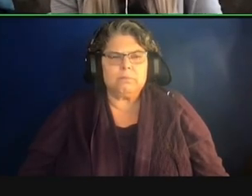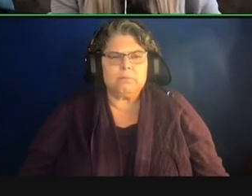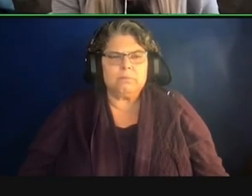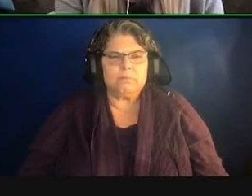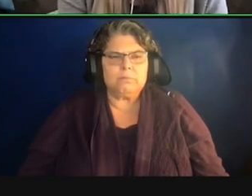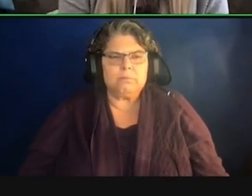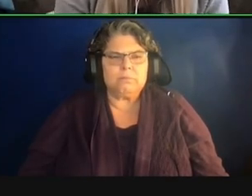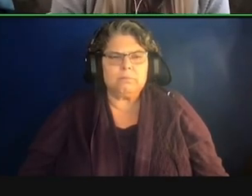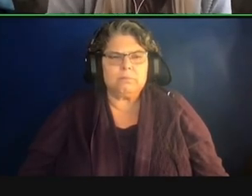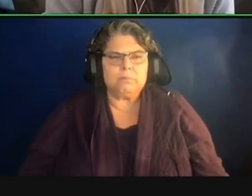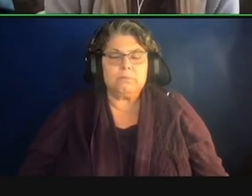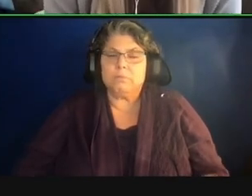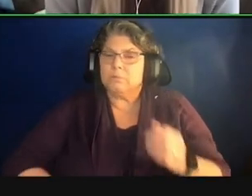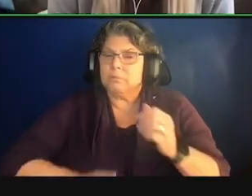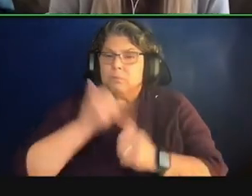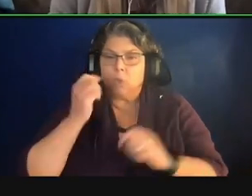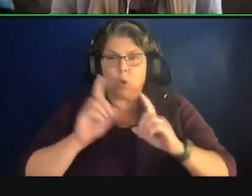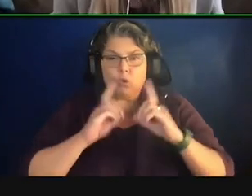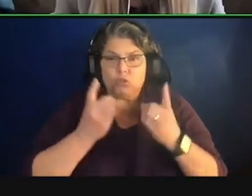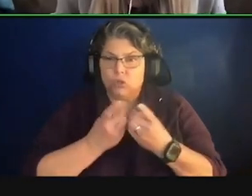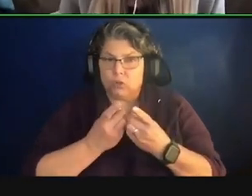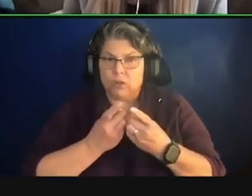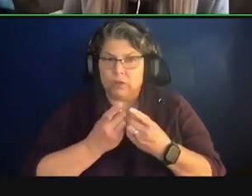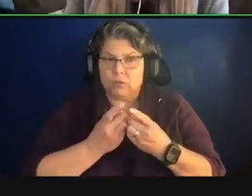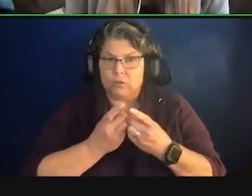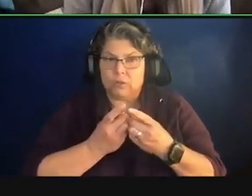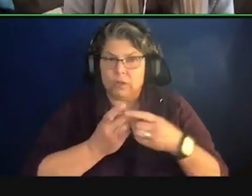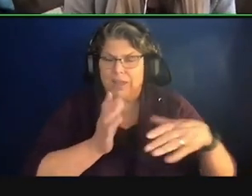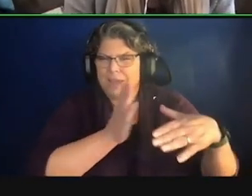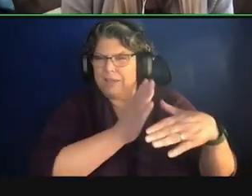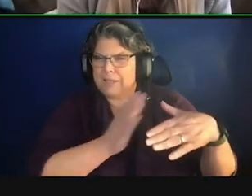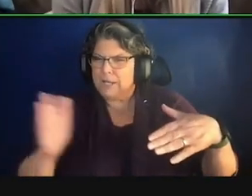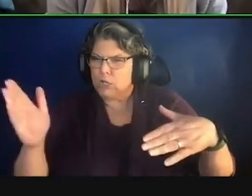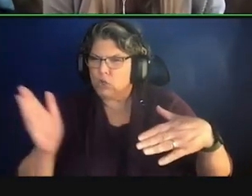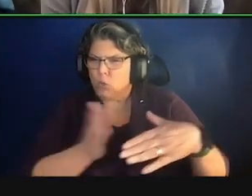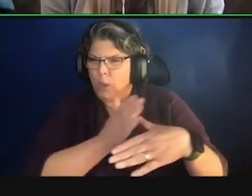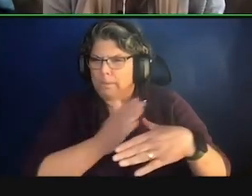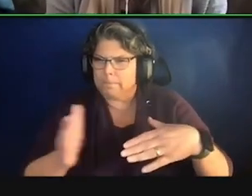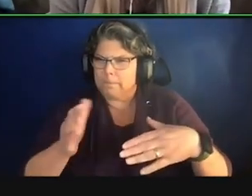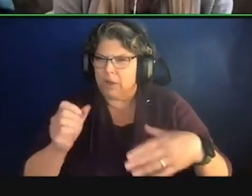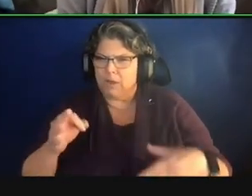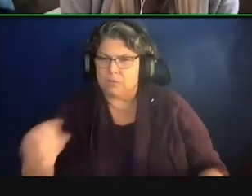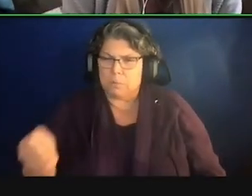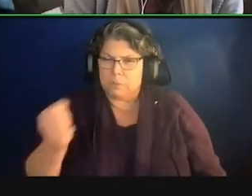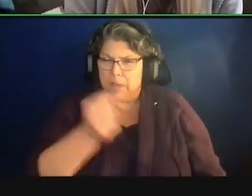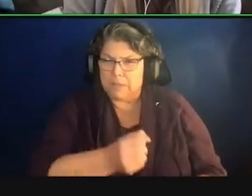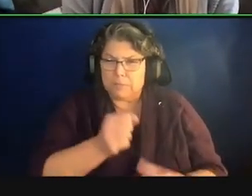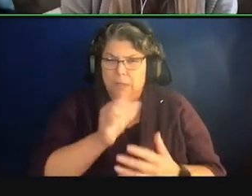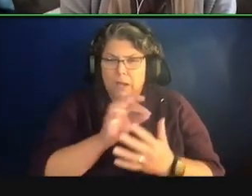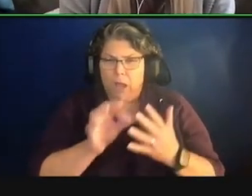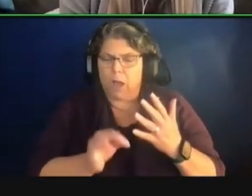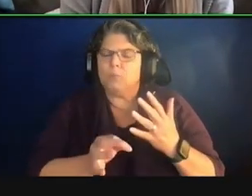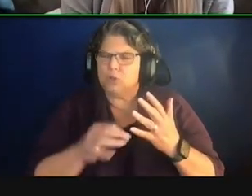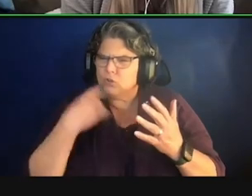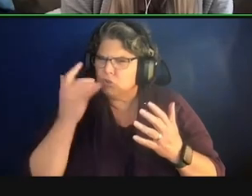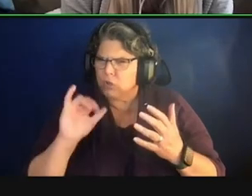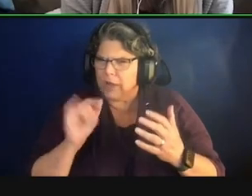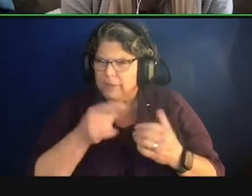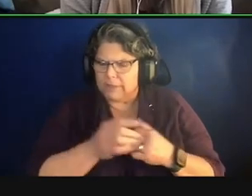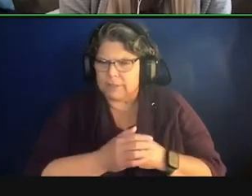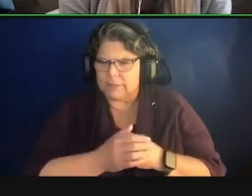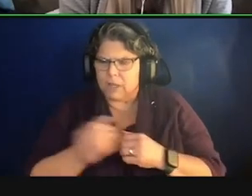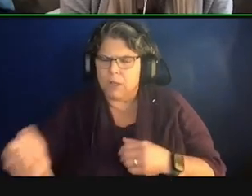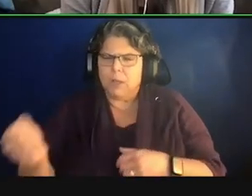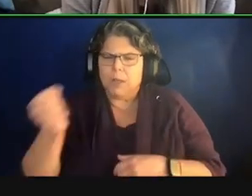So most districts' continuum of placement options will look something like this. Placement is,